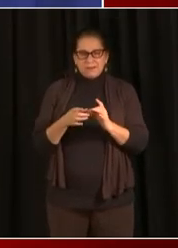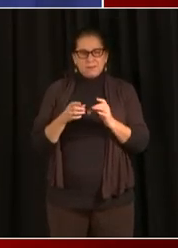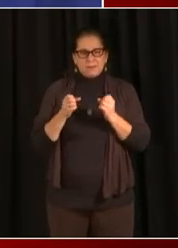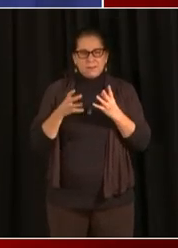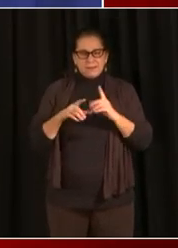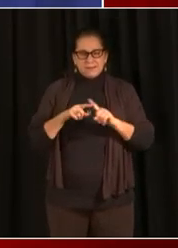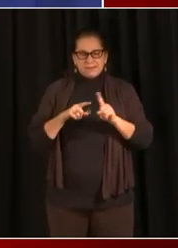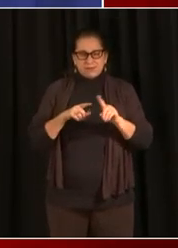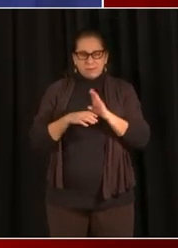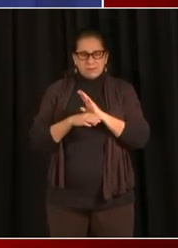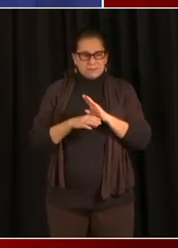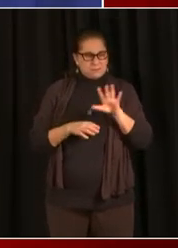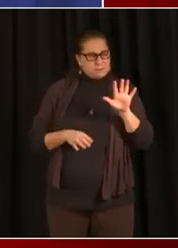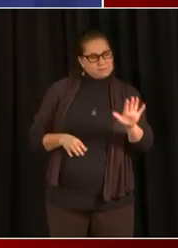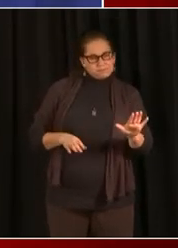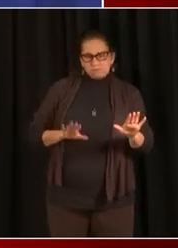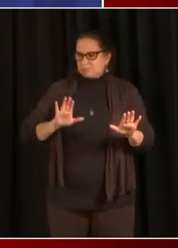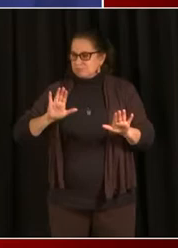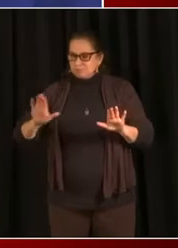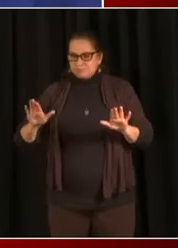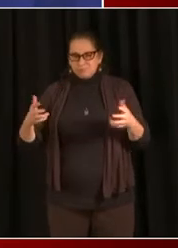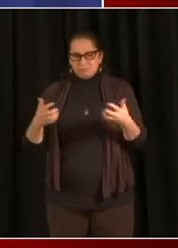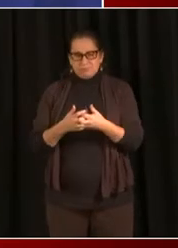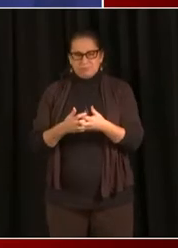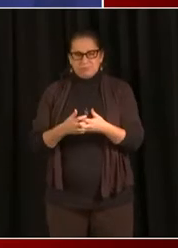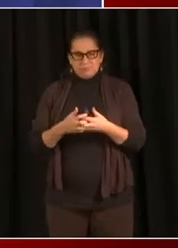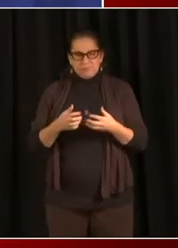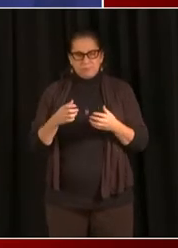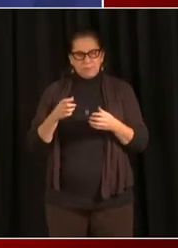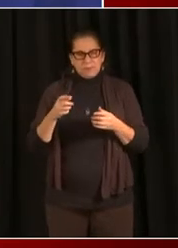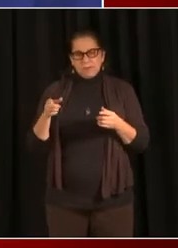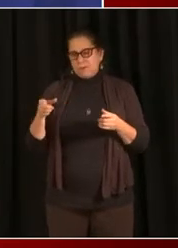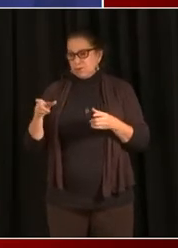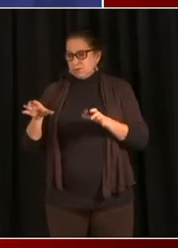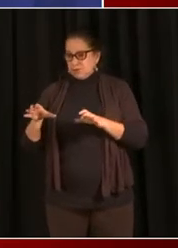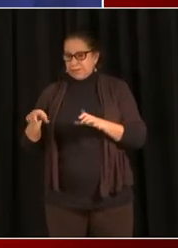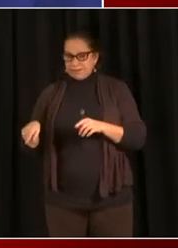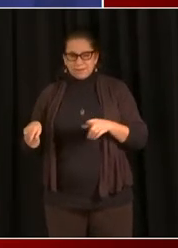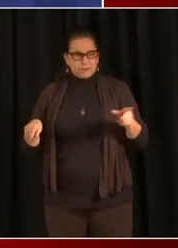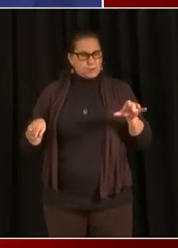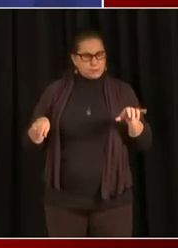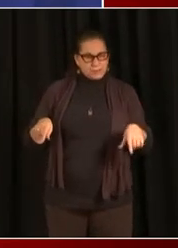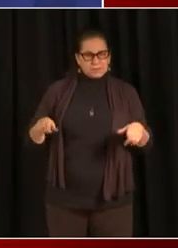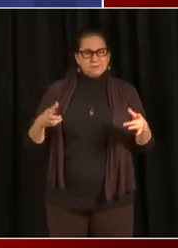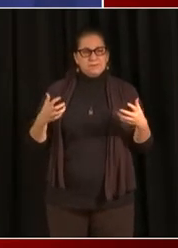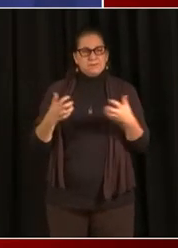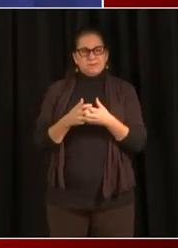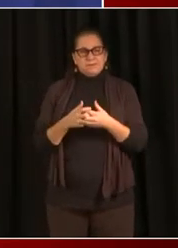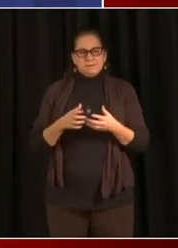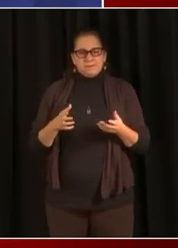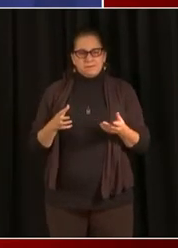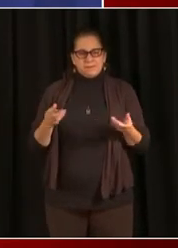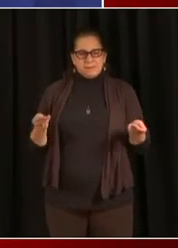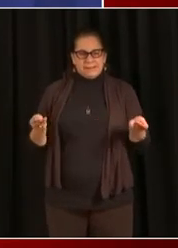And so with that, I think I'm going to turn over now to the owners of some of our retailer partners at La Cosecha Union